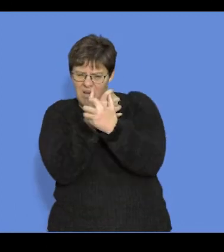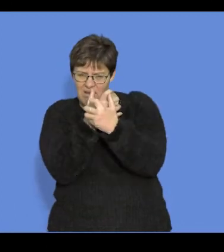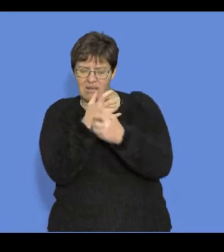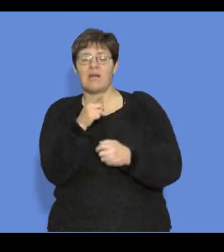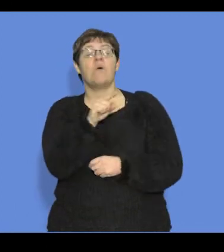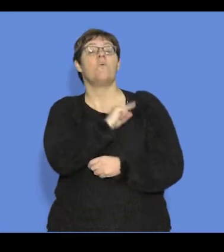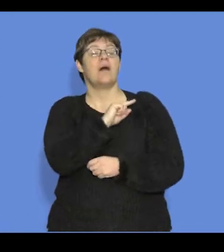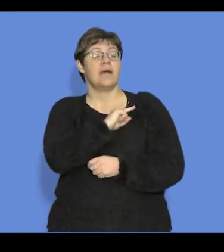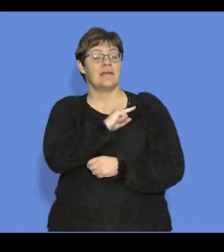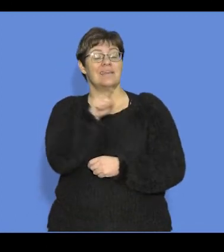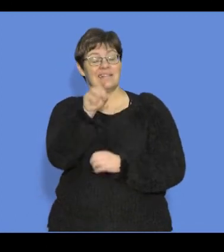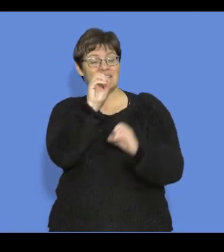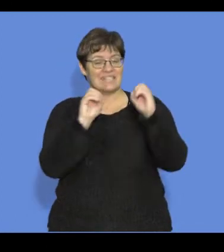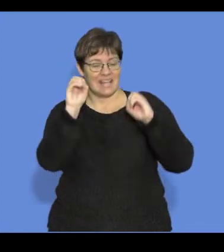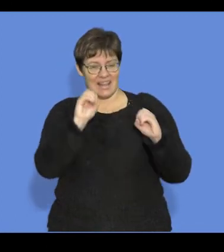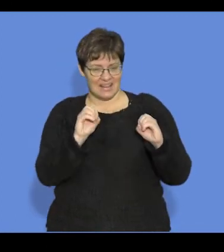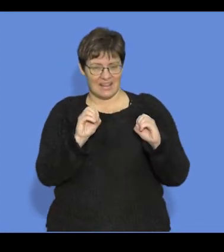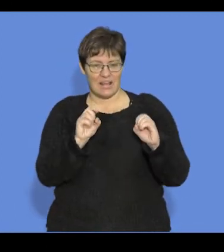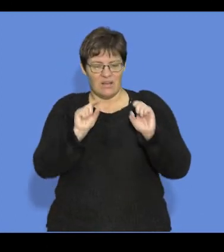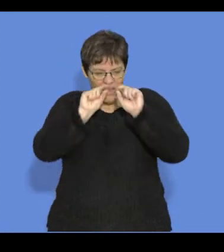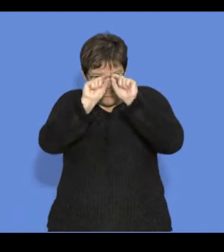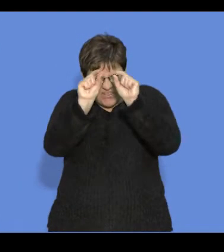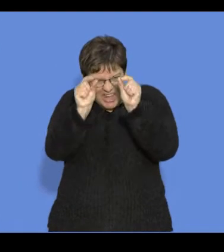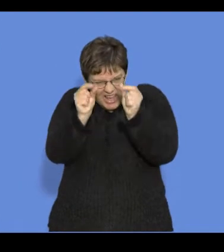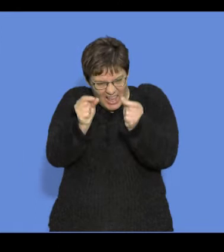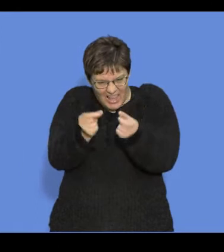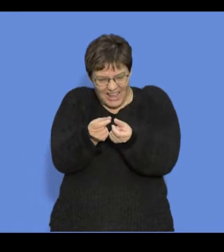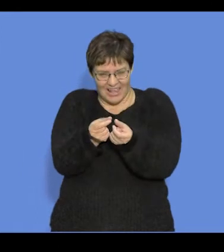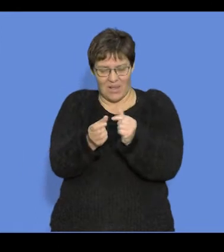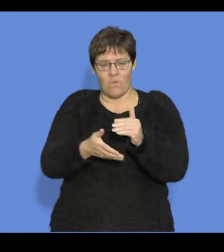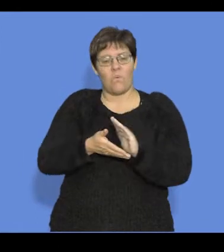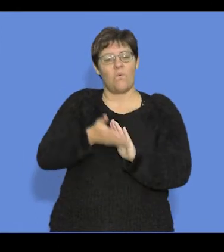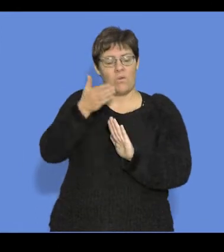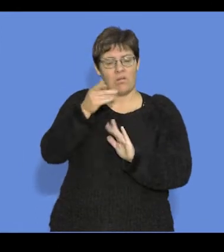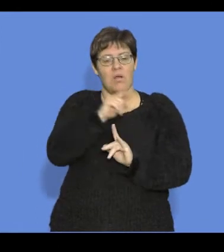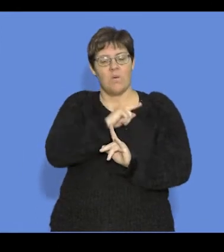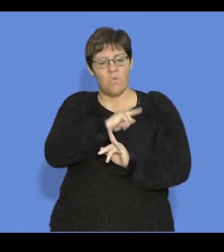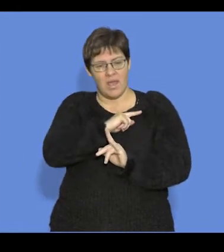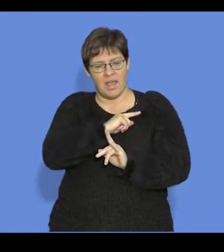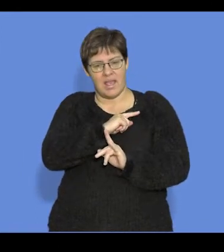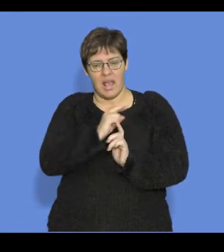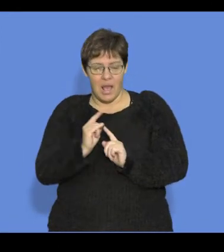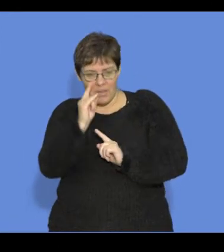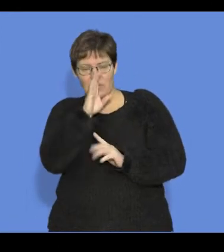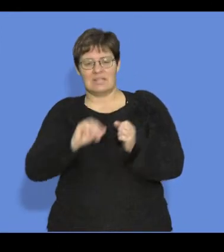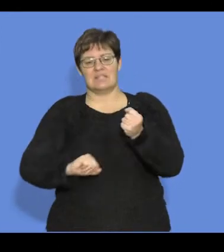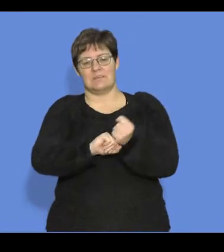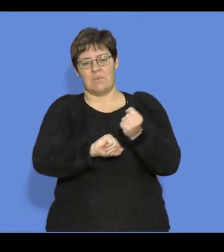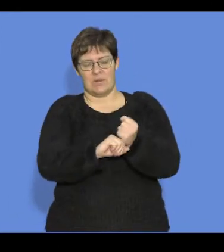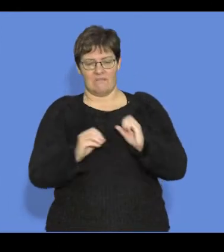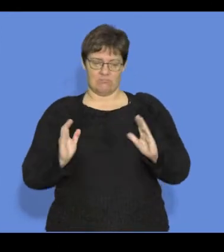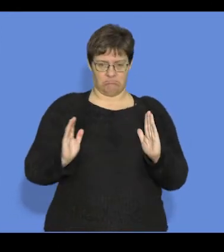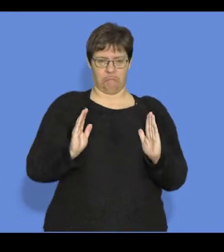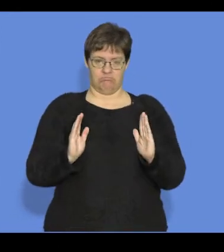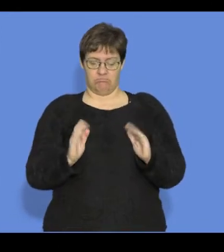because those cells have thickened walls because stems grow upwards, so they need a little bit of support.